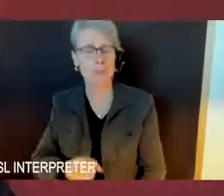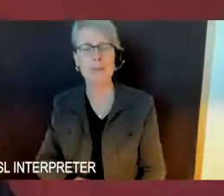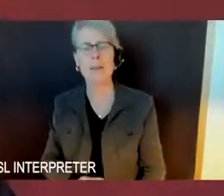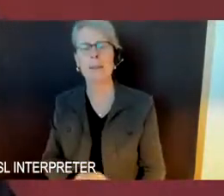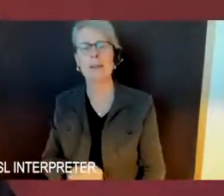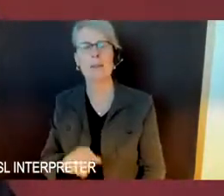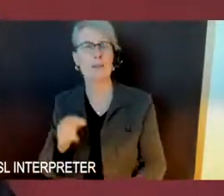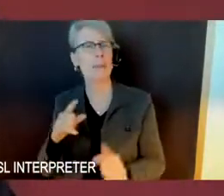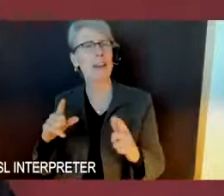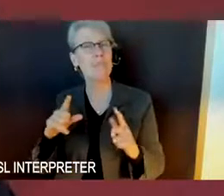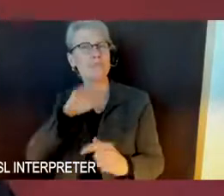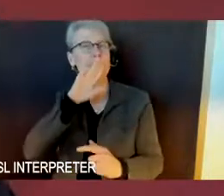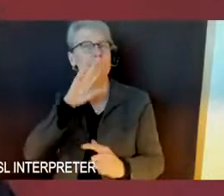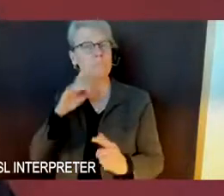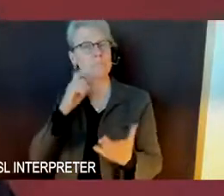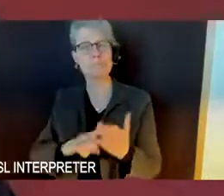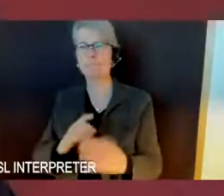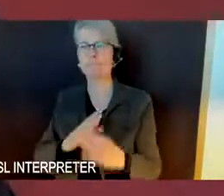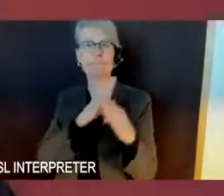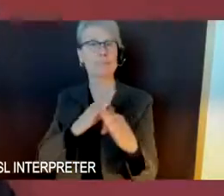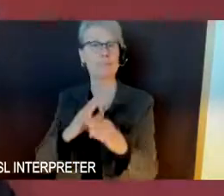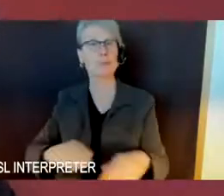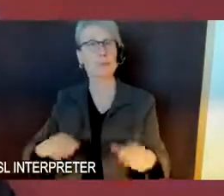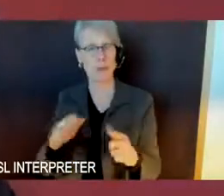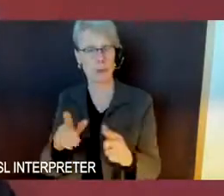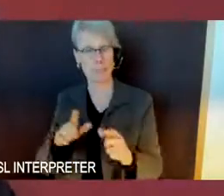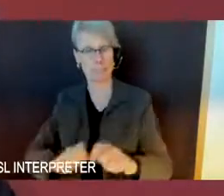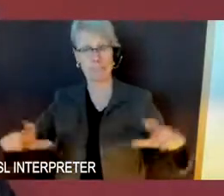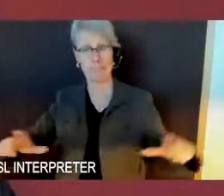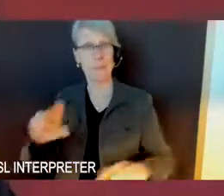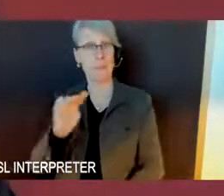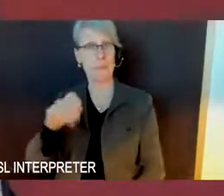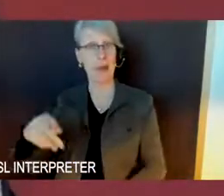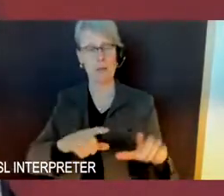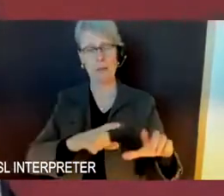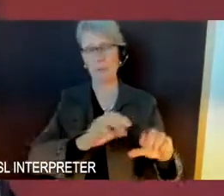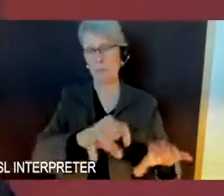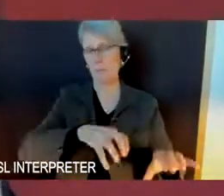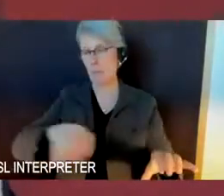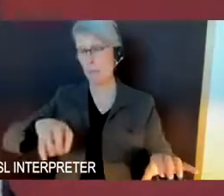was I started sharing information on a map, rating places based on accessibility from my own